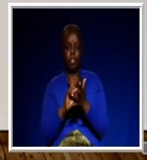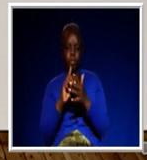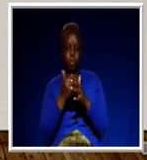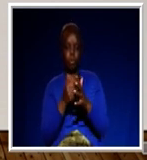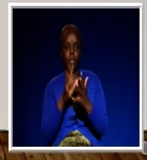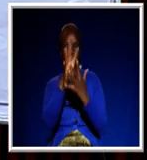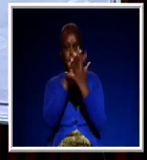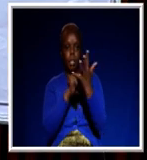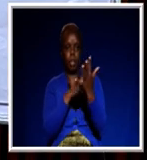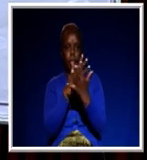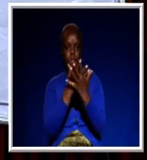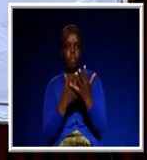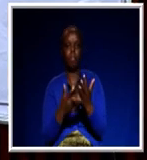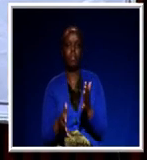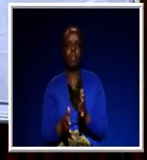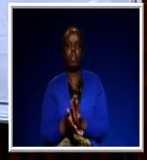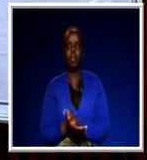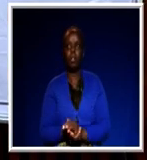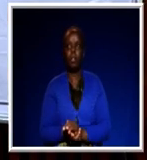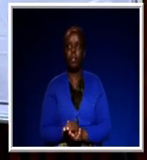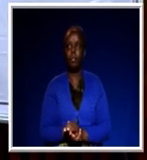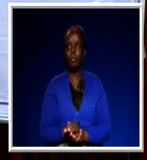the graph.